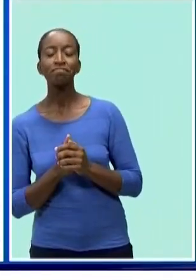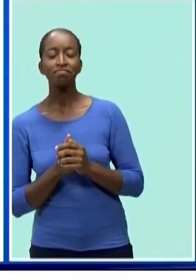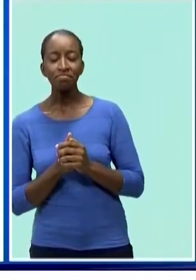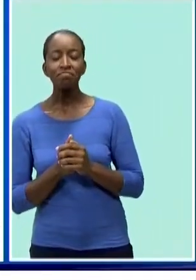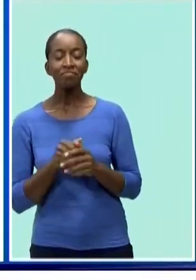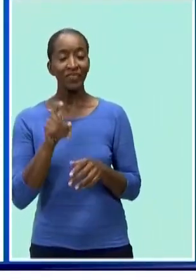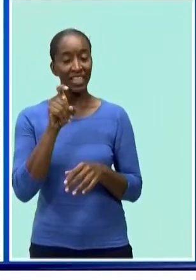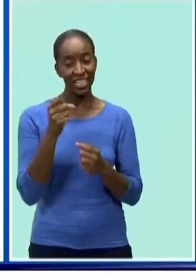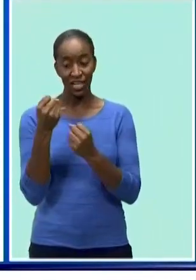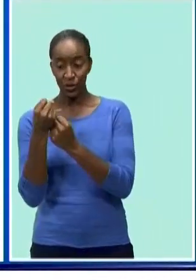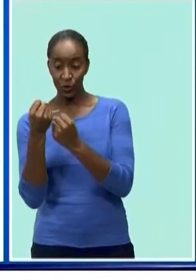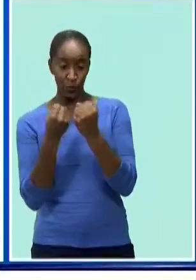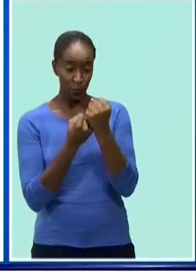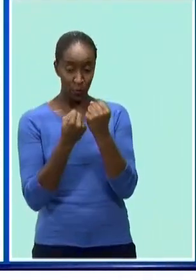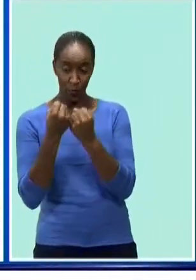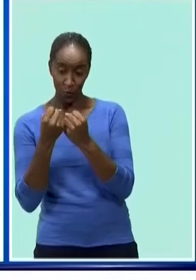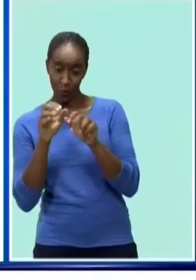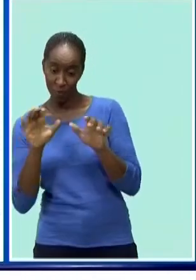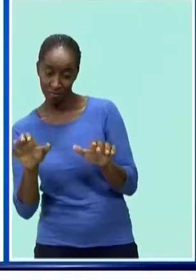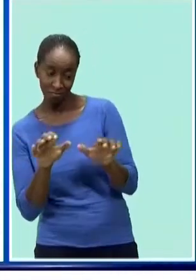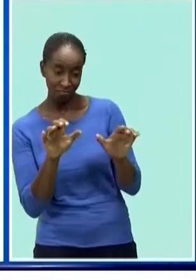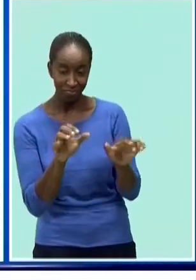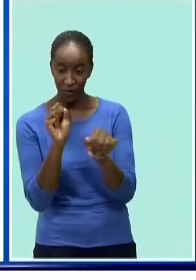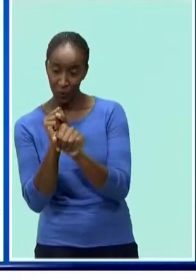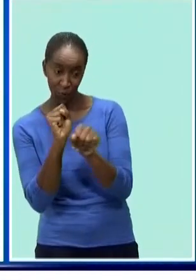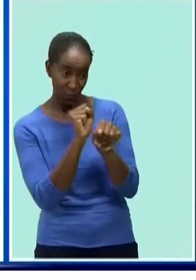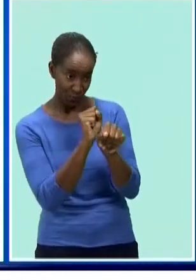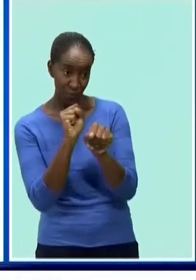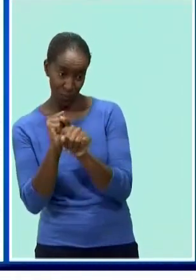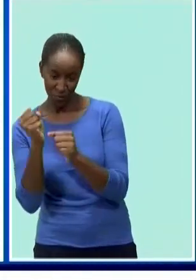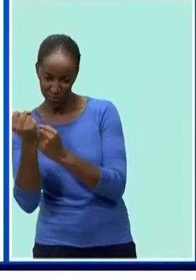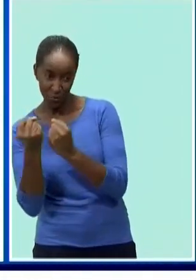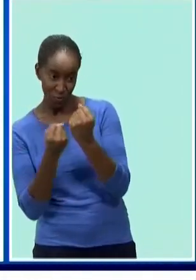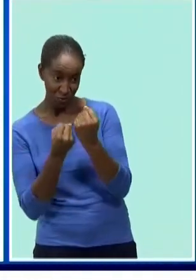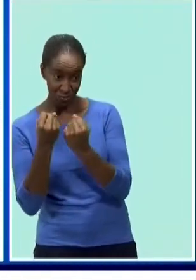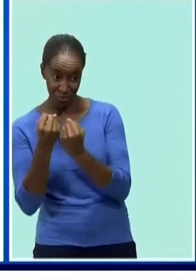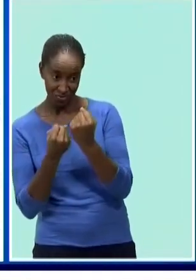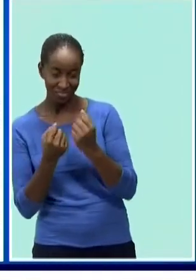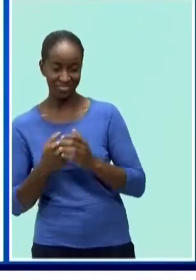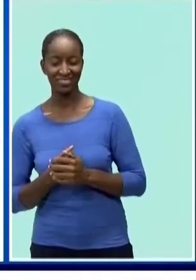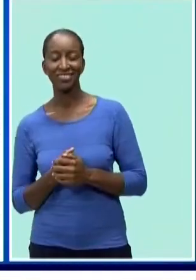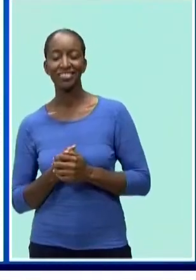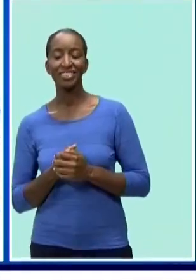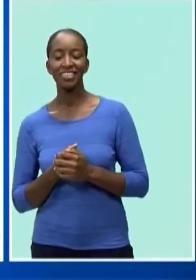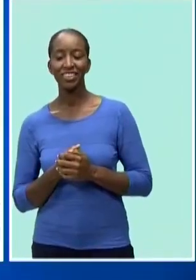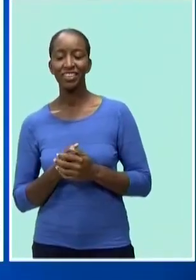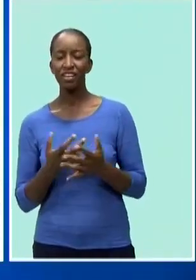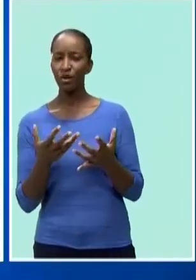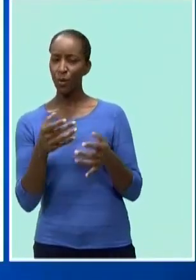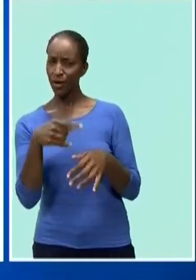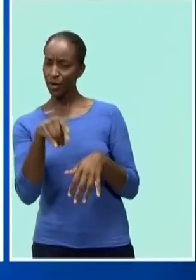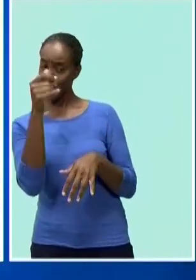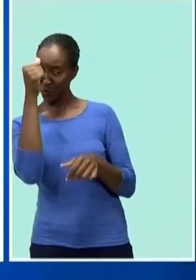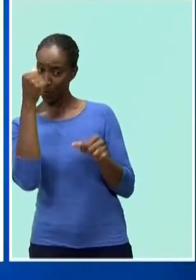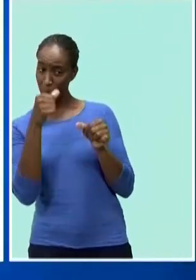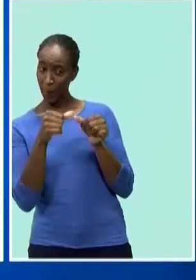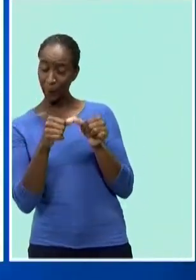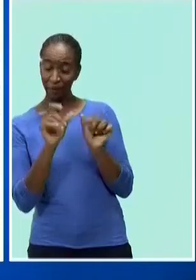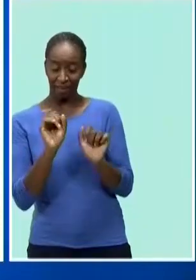other. I want you to remember that sometimes you can't do it all